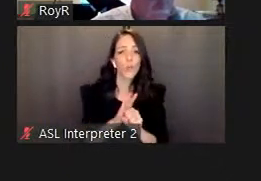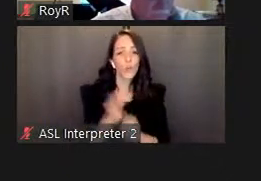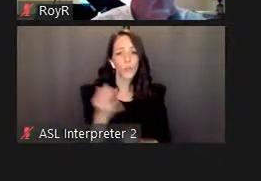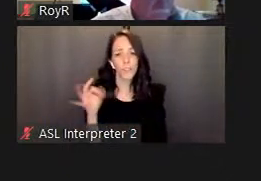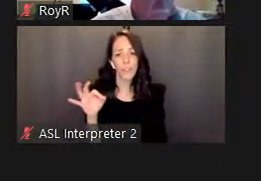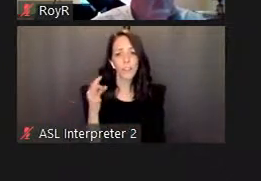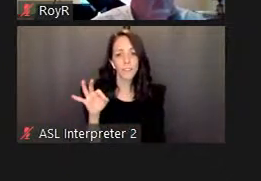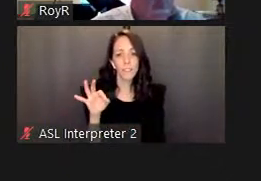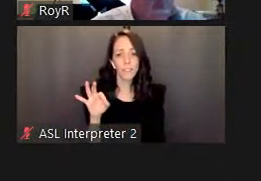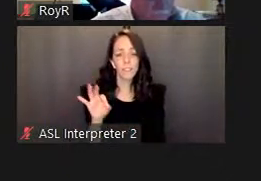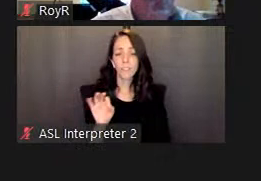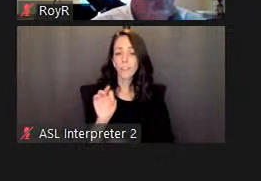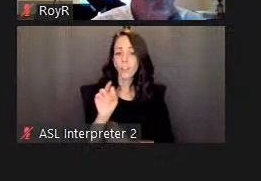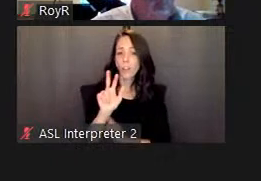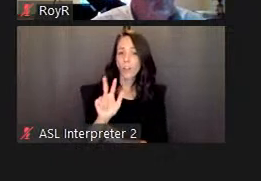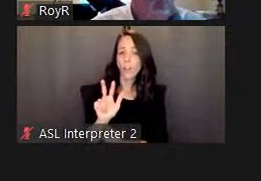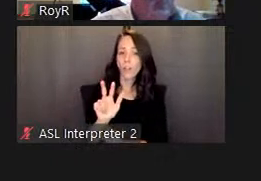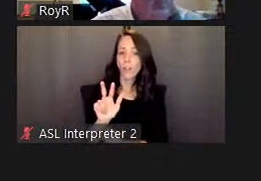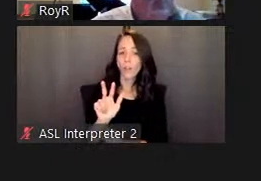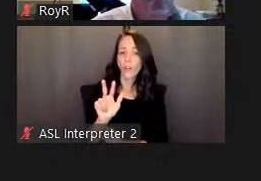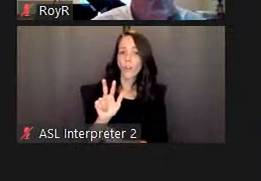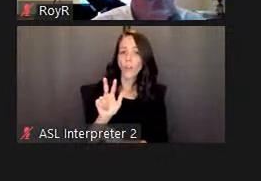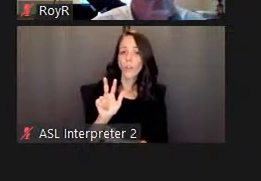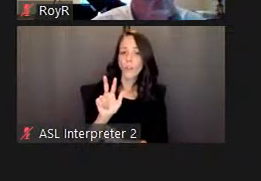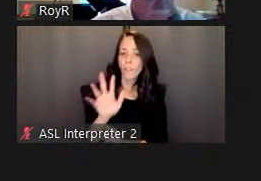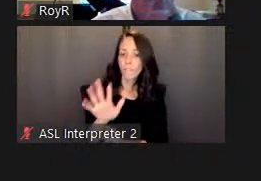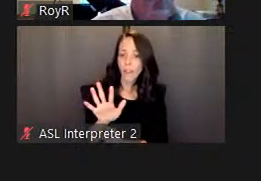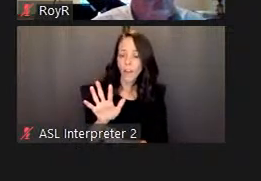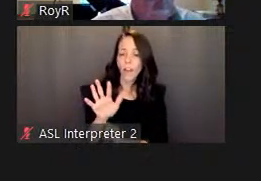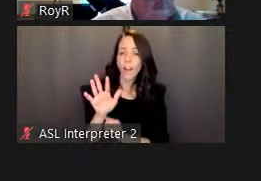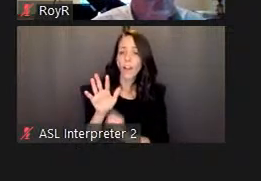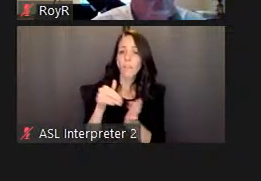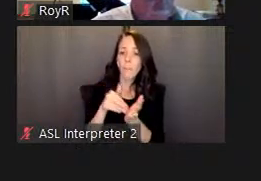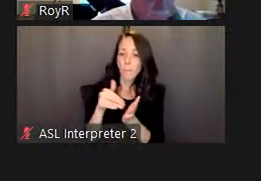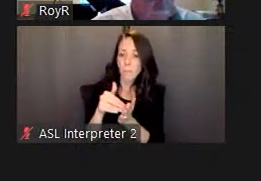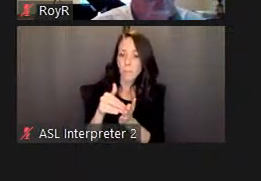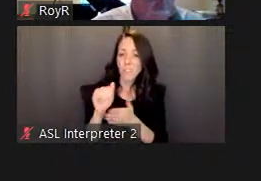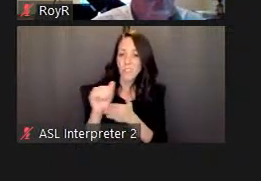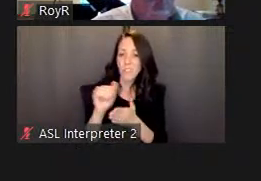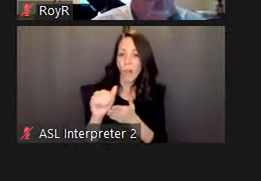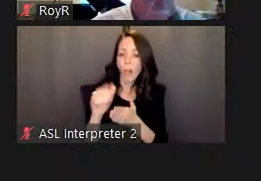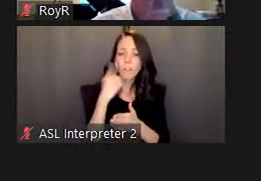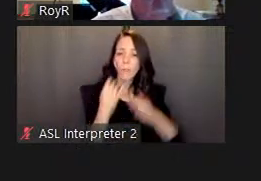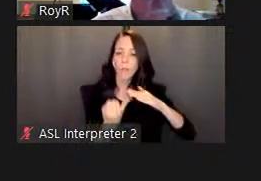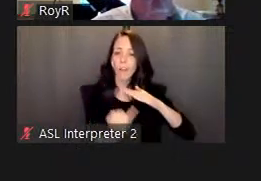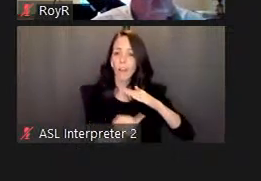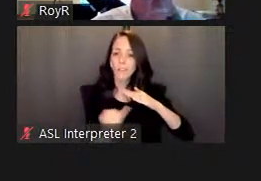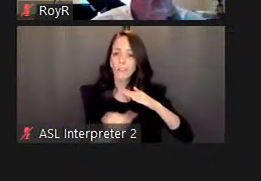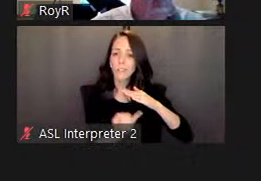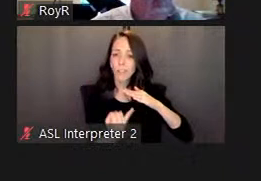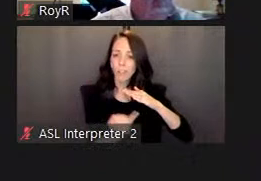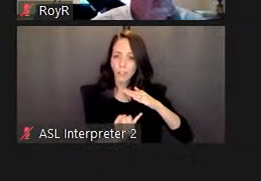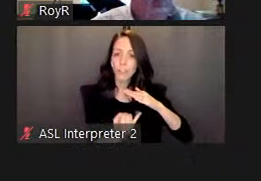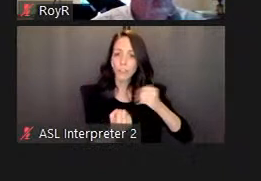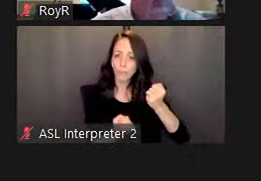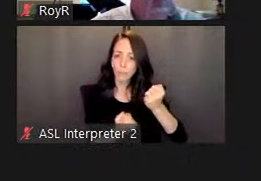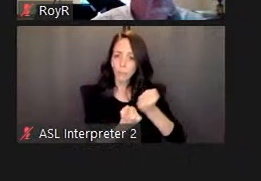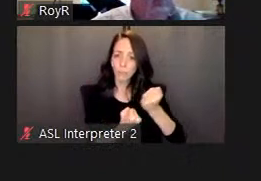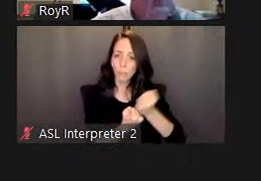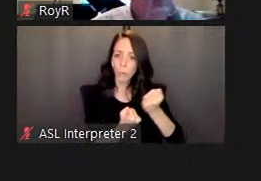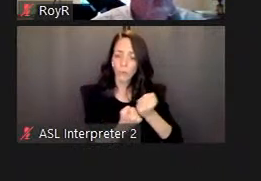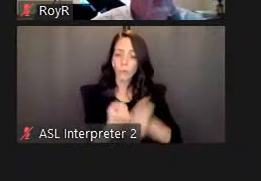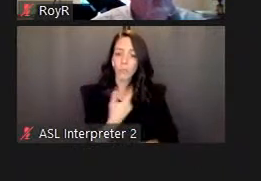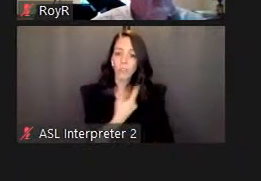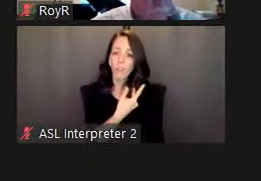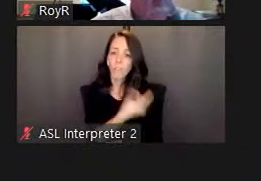$31.5 million in isolation and quarantine support, in vaccination, in testing,